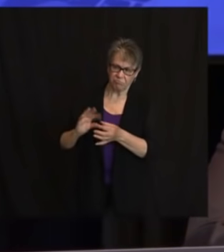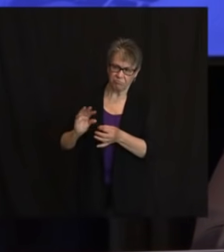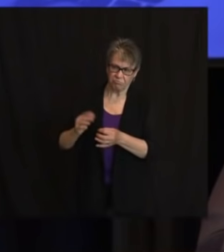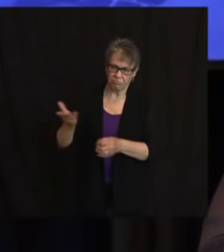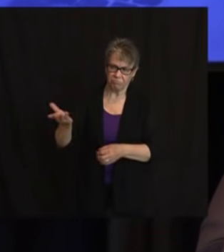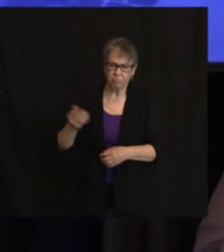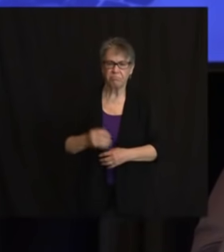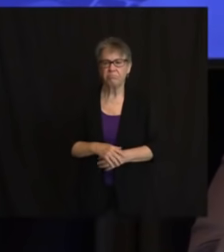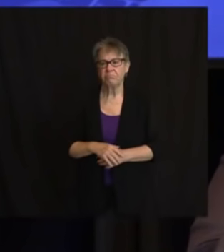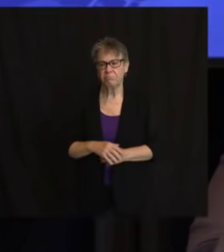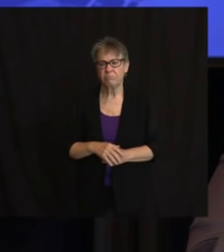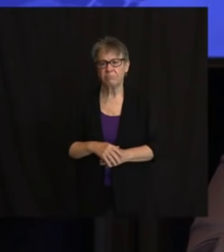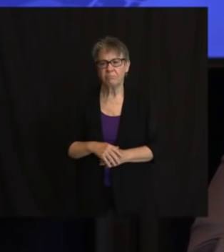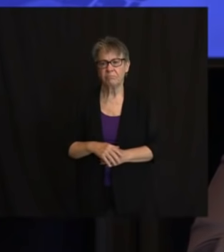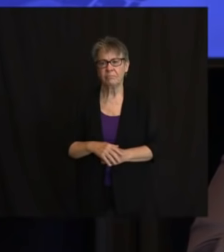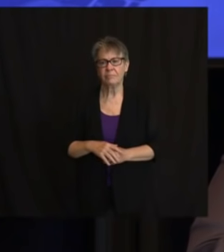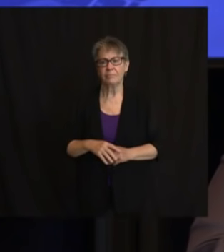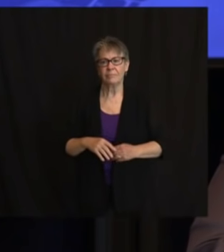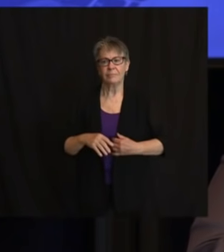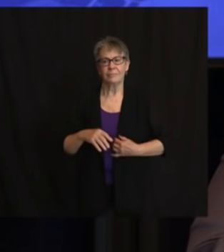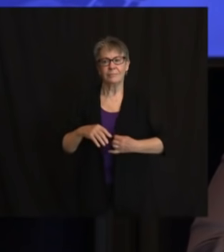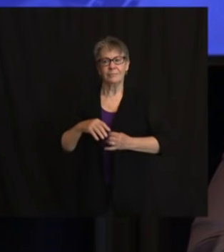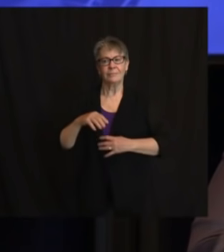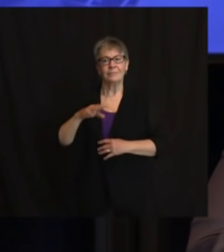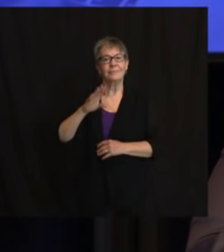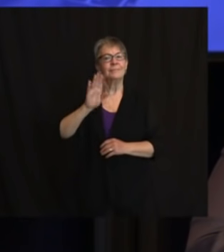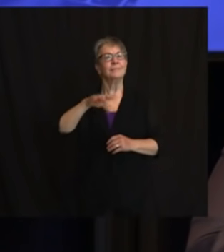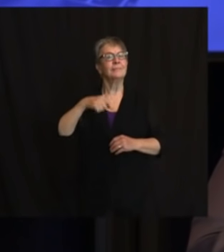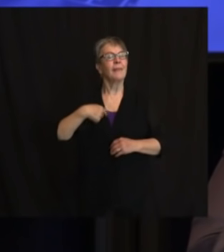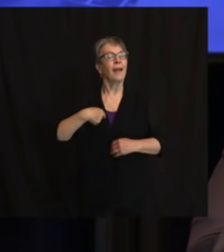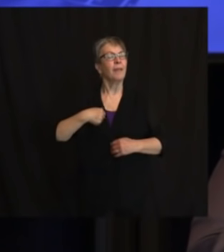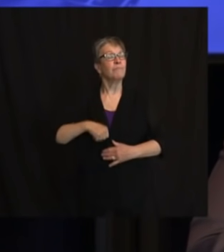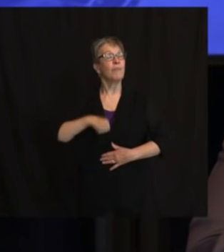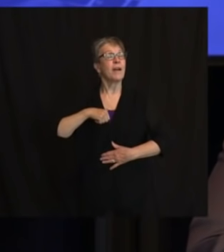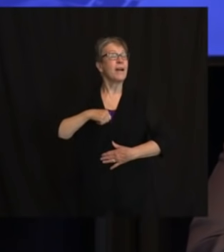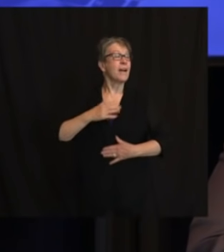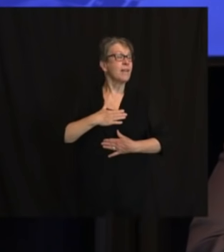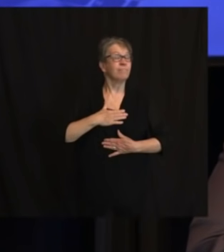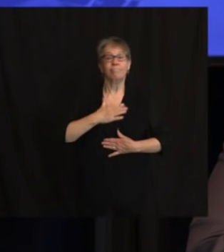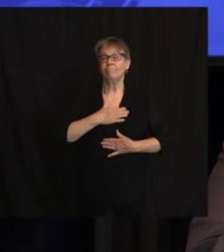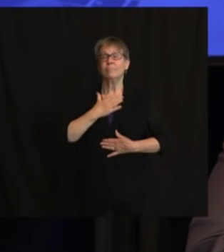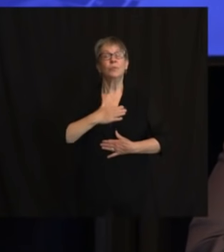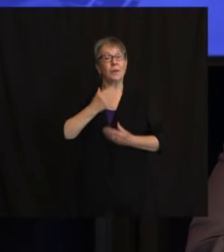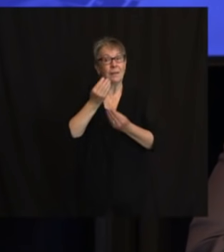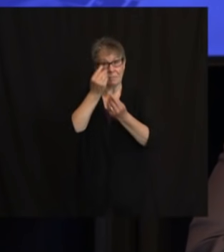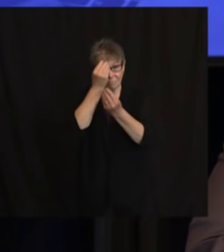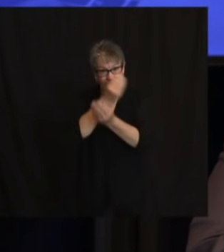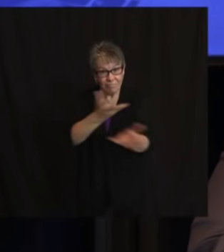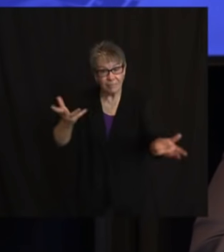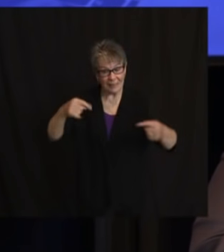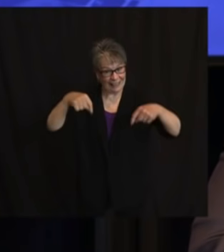week is designated Teacher Appreciation Week. So happy Teacher Appreciation Week to all the educators out there.